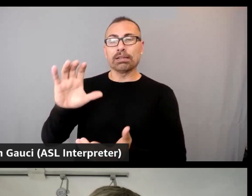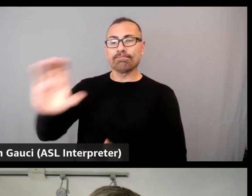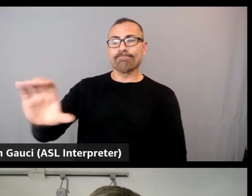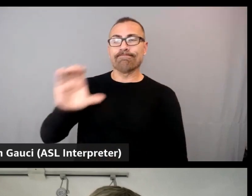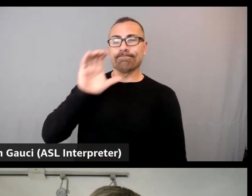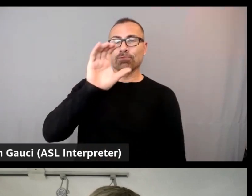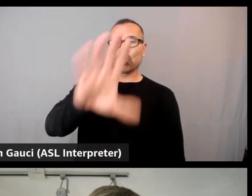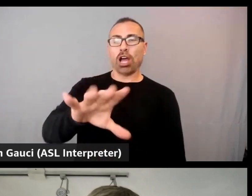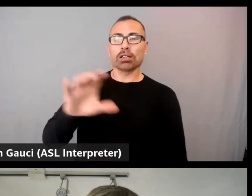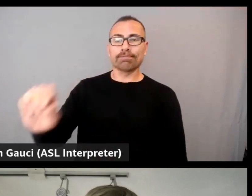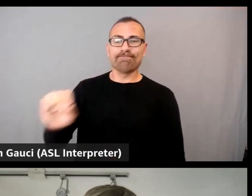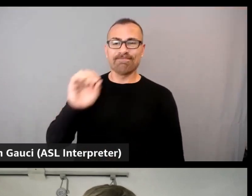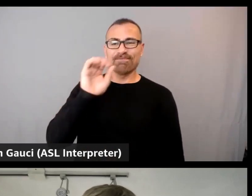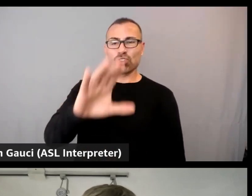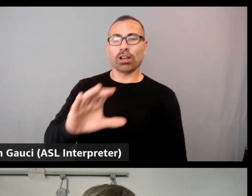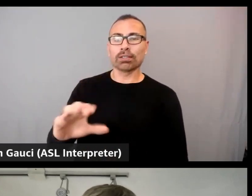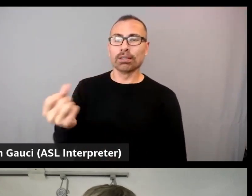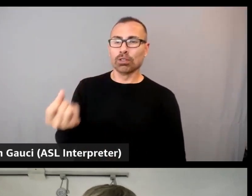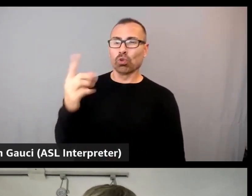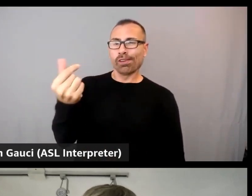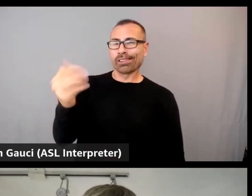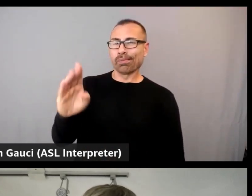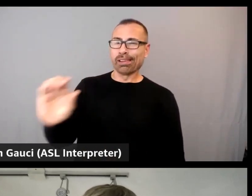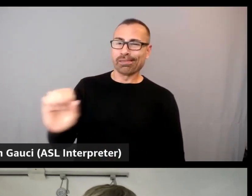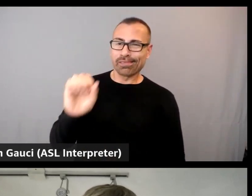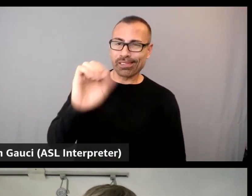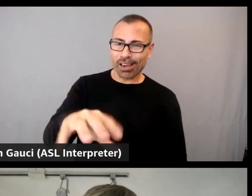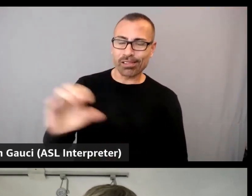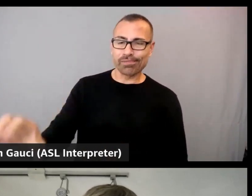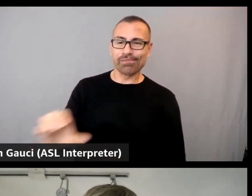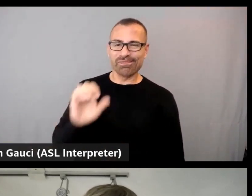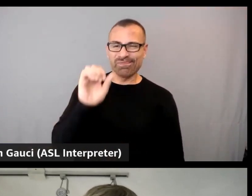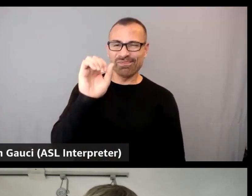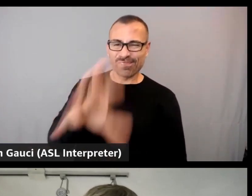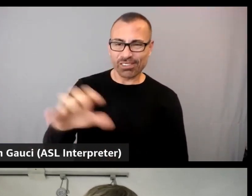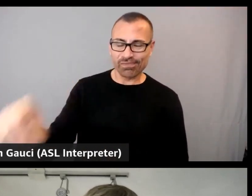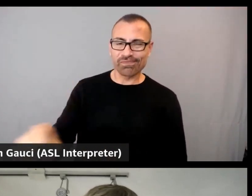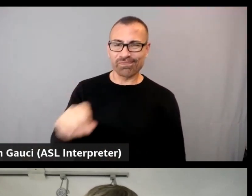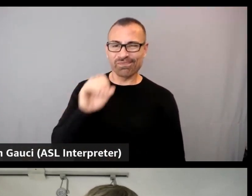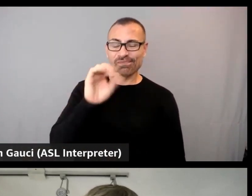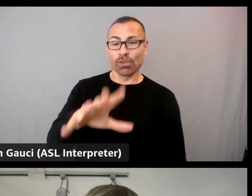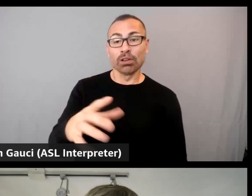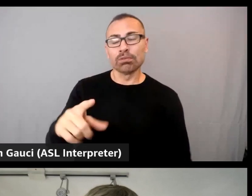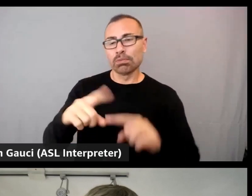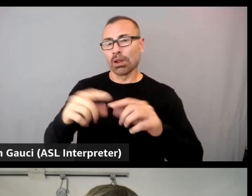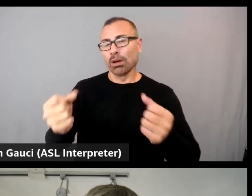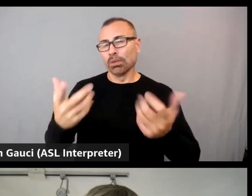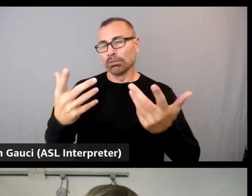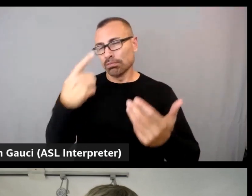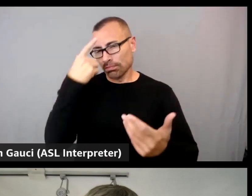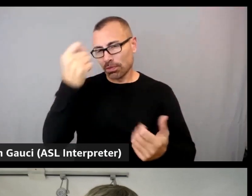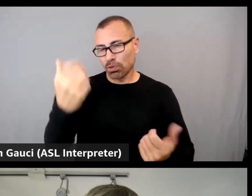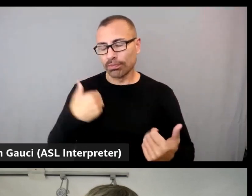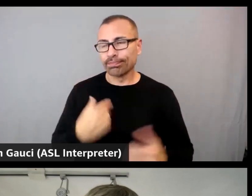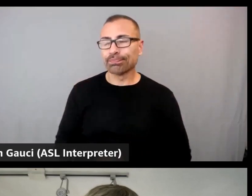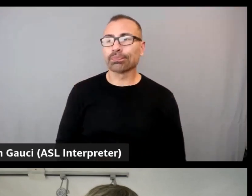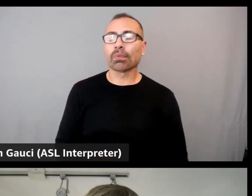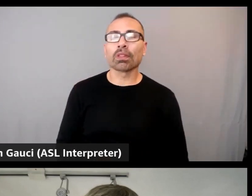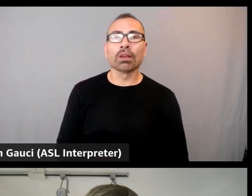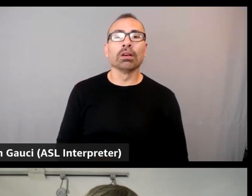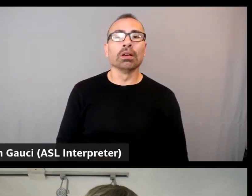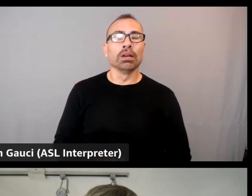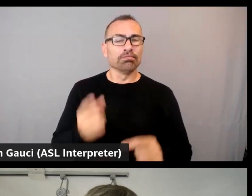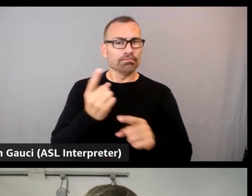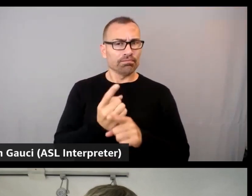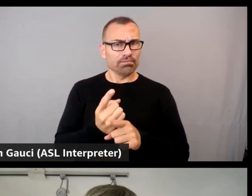Depending on how much memory is available to you for processing data. Now, as we started